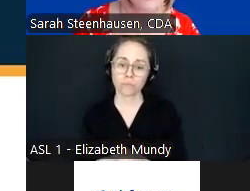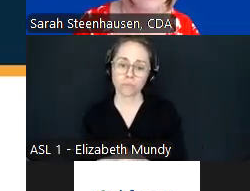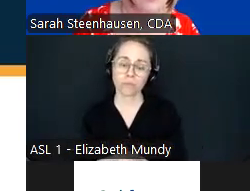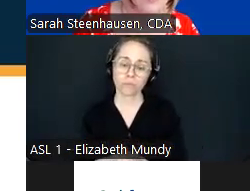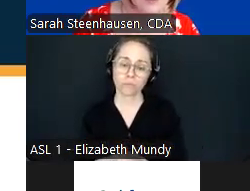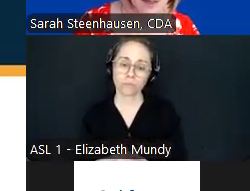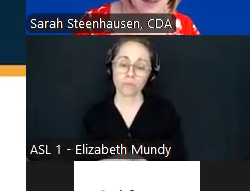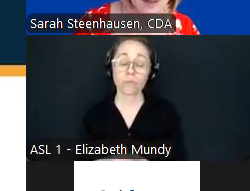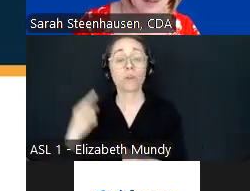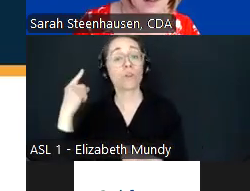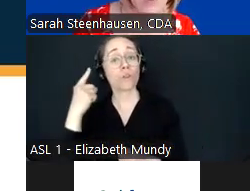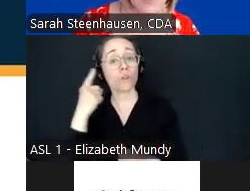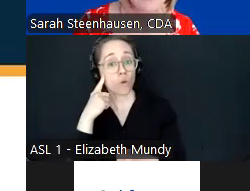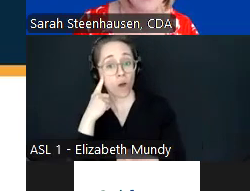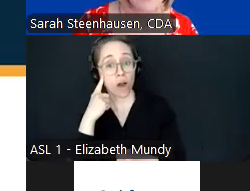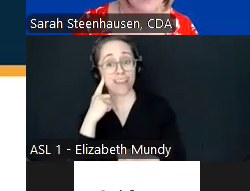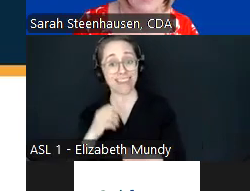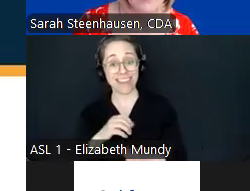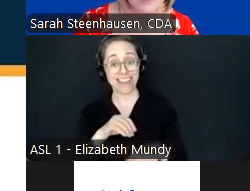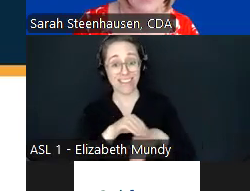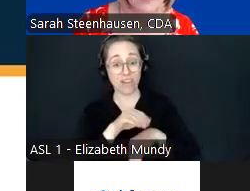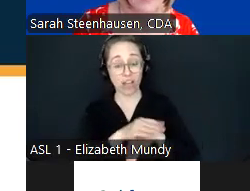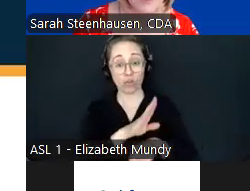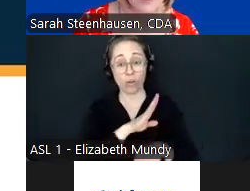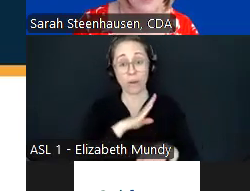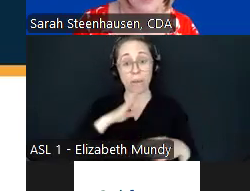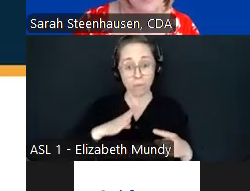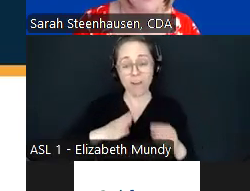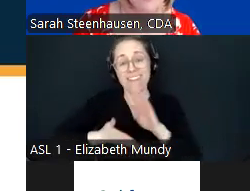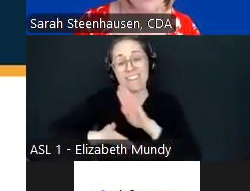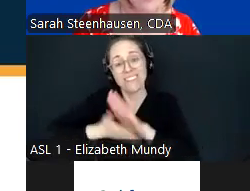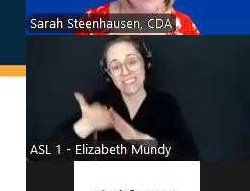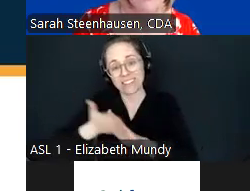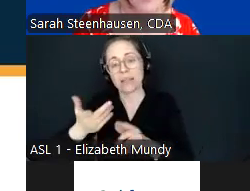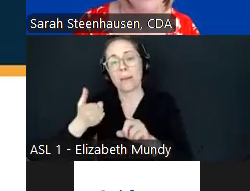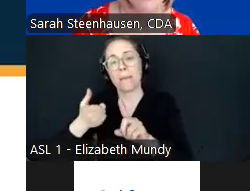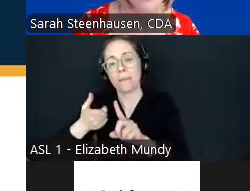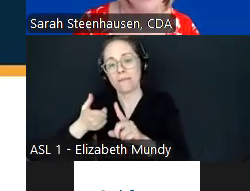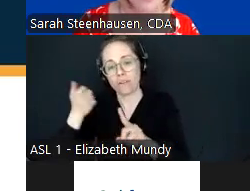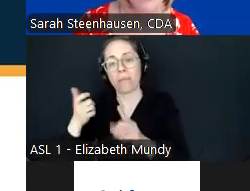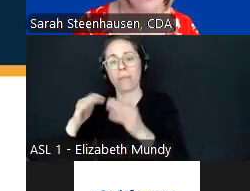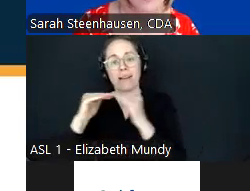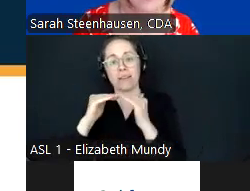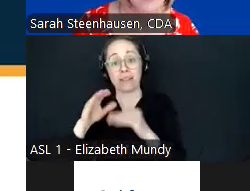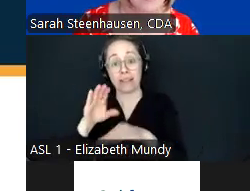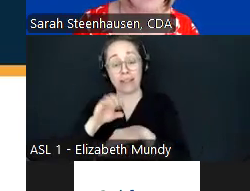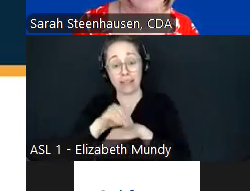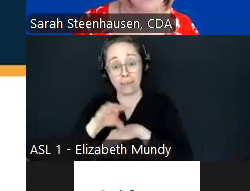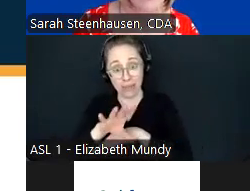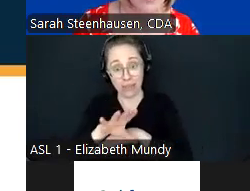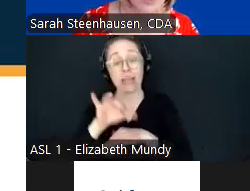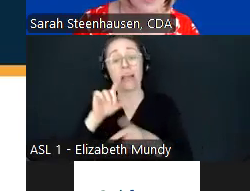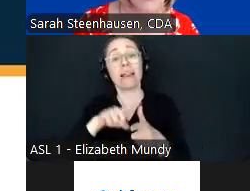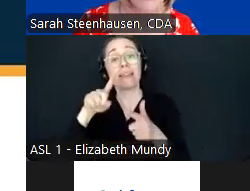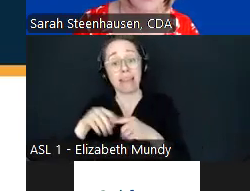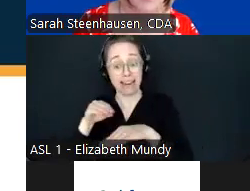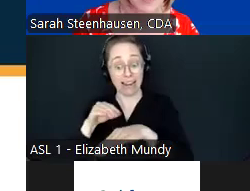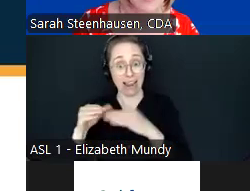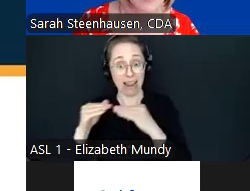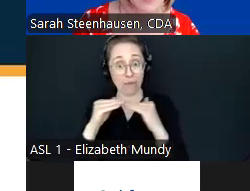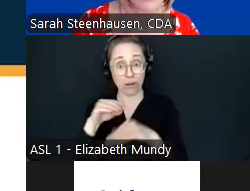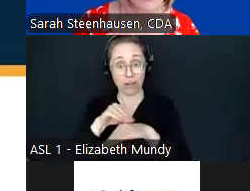of facilitated by the Equity Advisory Committee. The Equity Advisory Committee would then take the input and